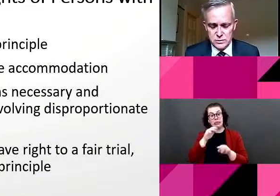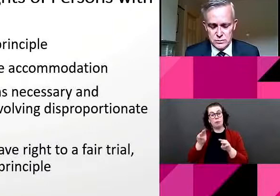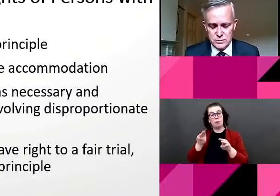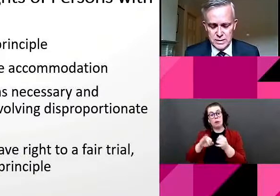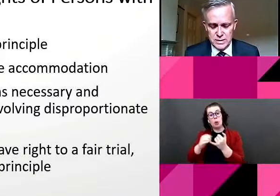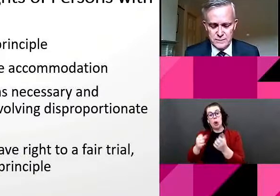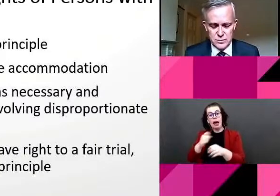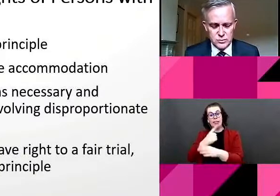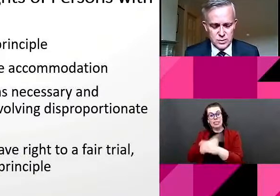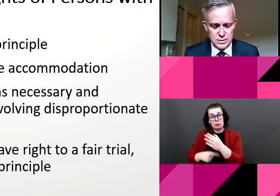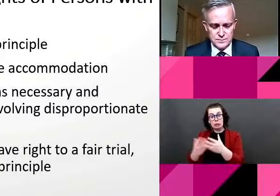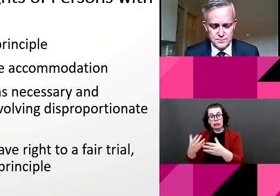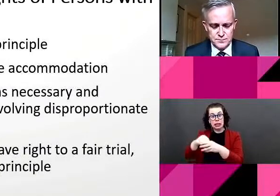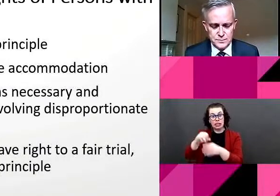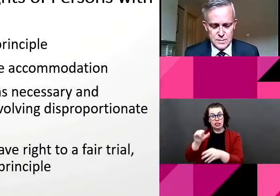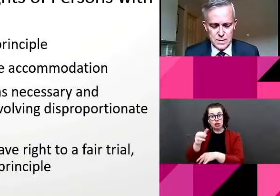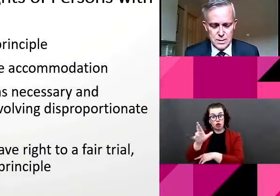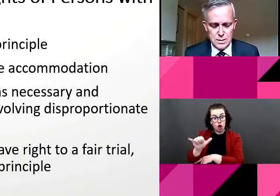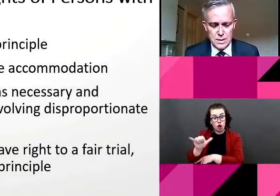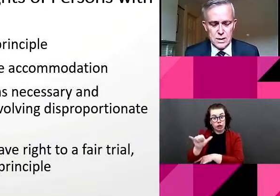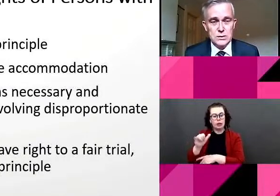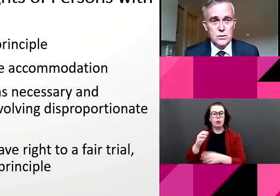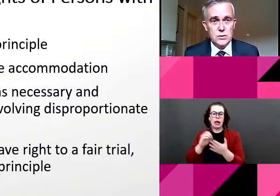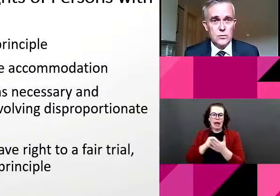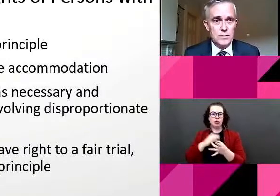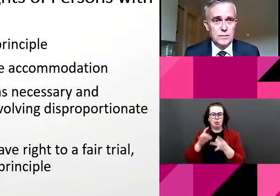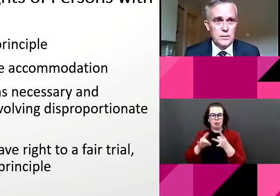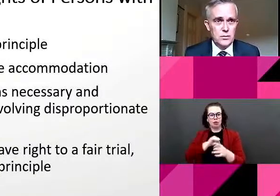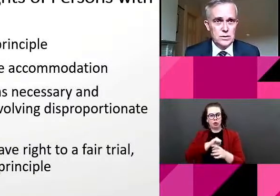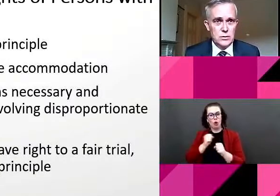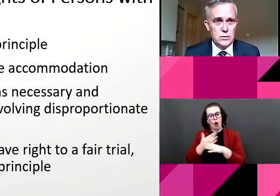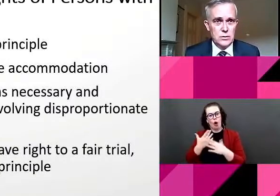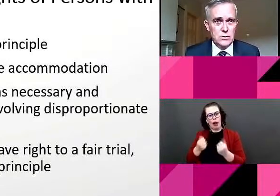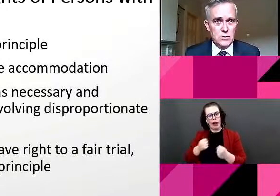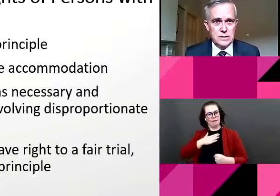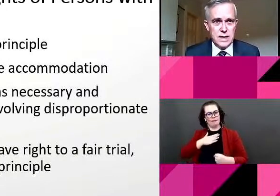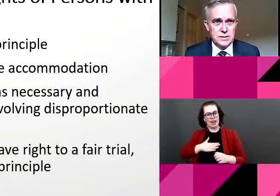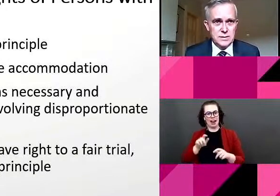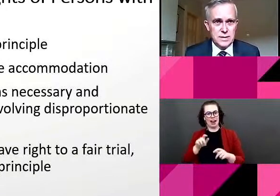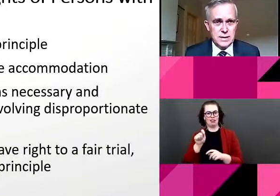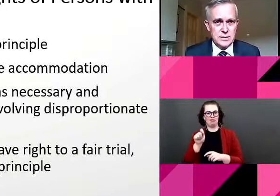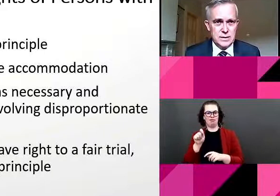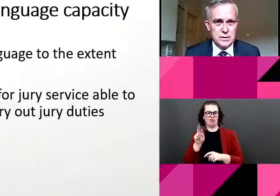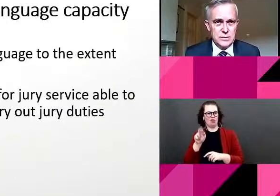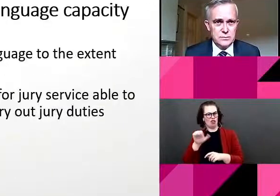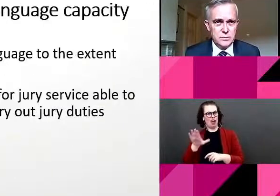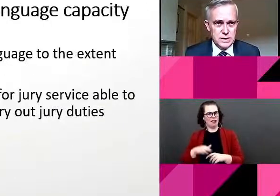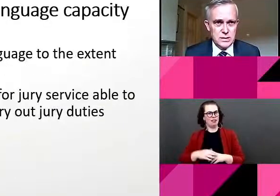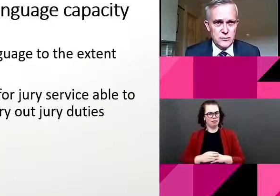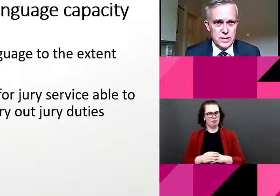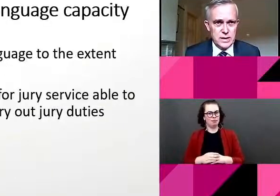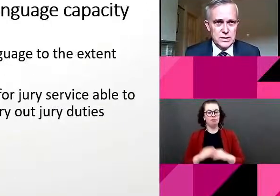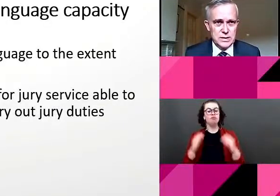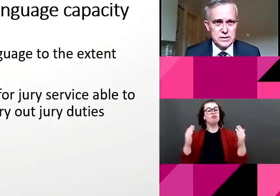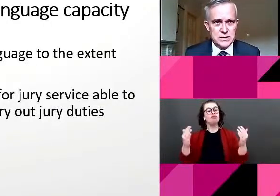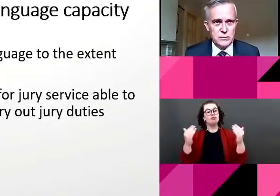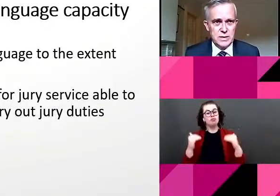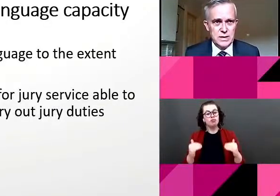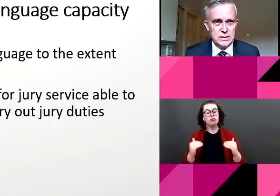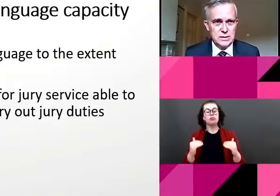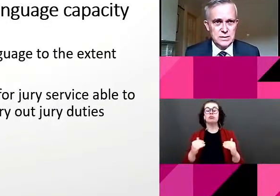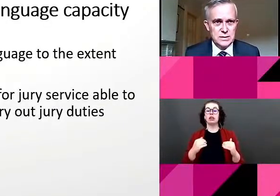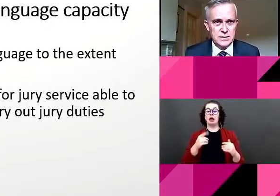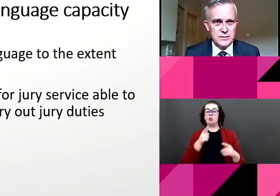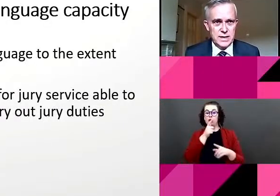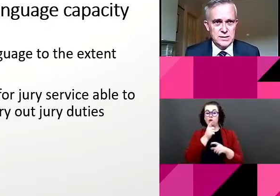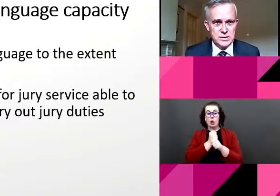everybody that there should be a fair trial. So I'm now going to go on to look at the particular recommendations that we